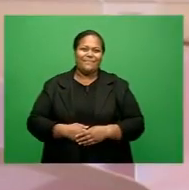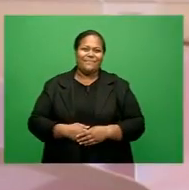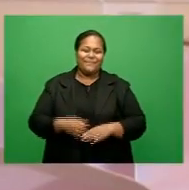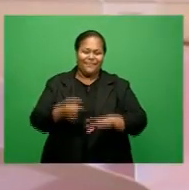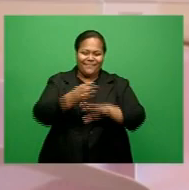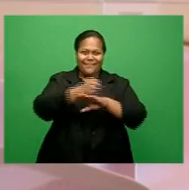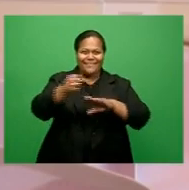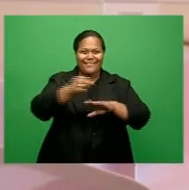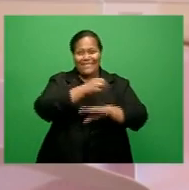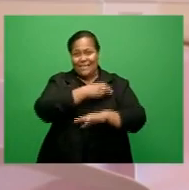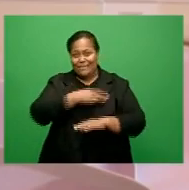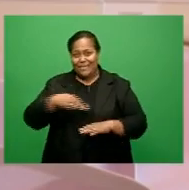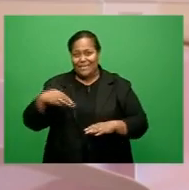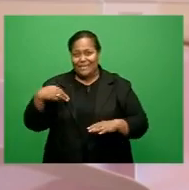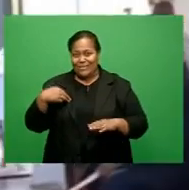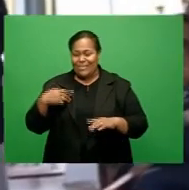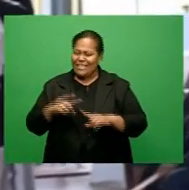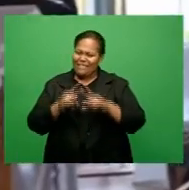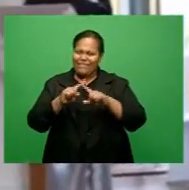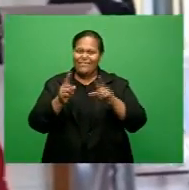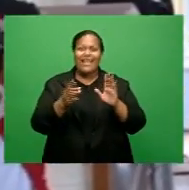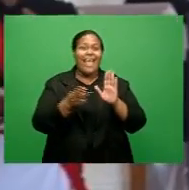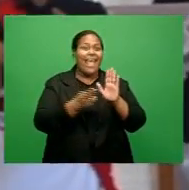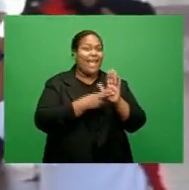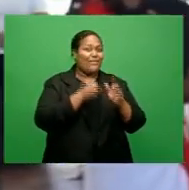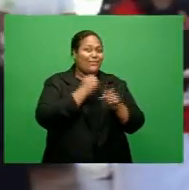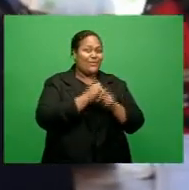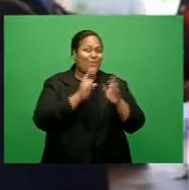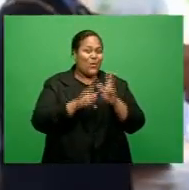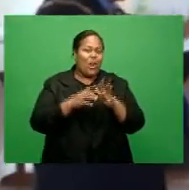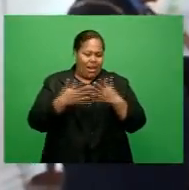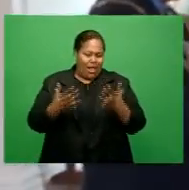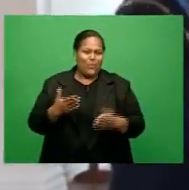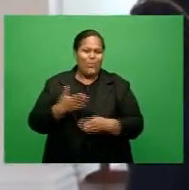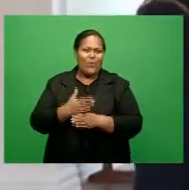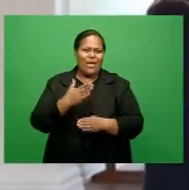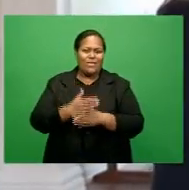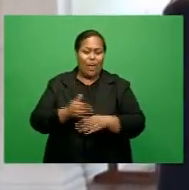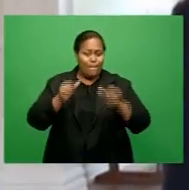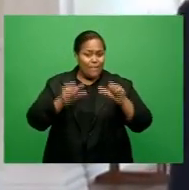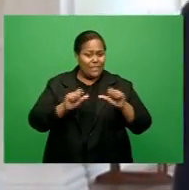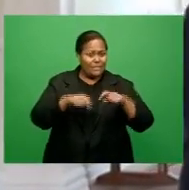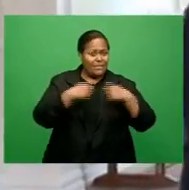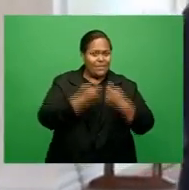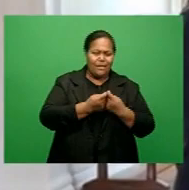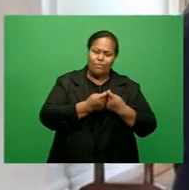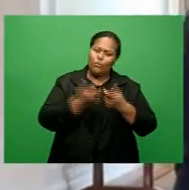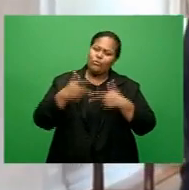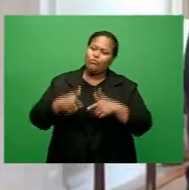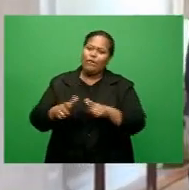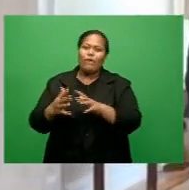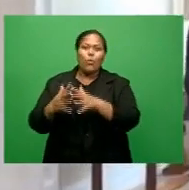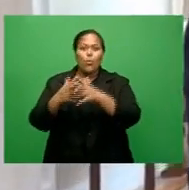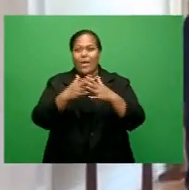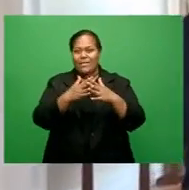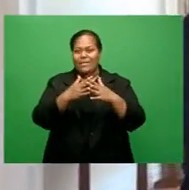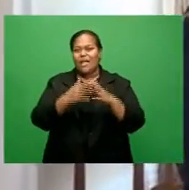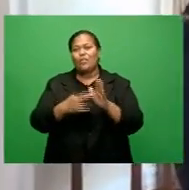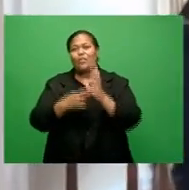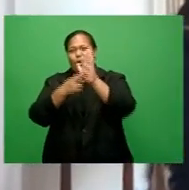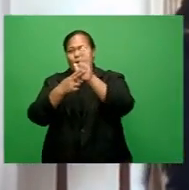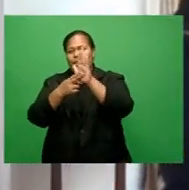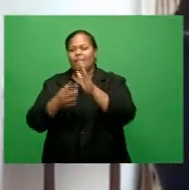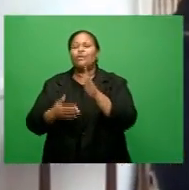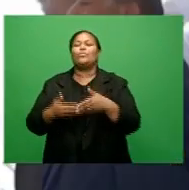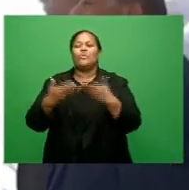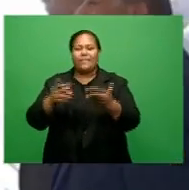government ministries or various NGOs. The President and his team will be going to the West and the Northern Division to present the medals to